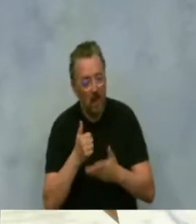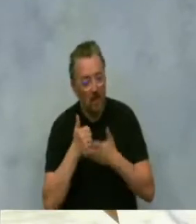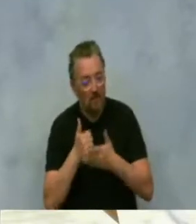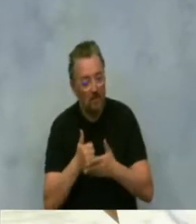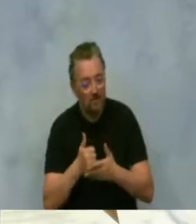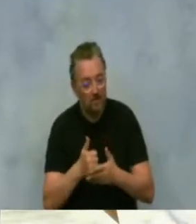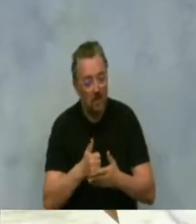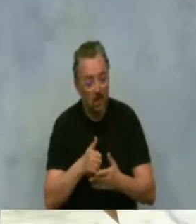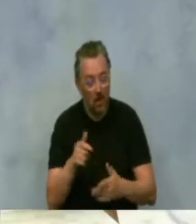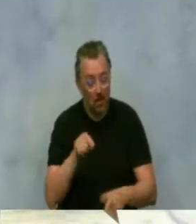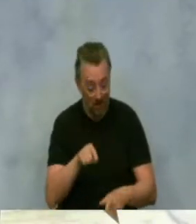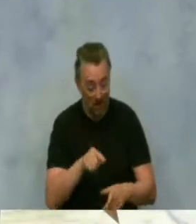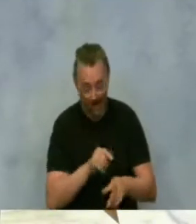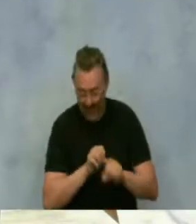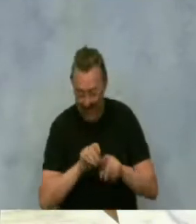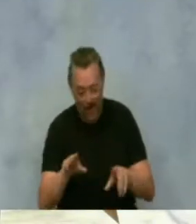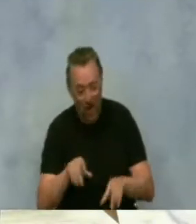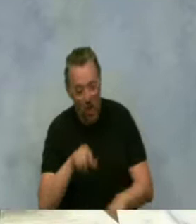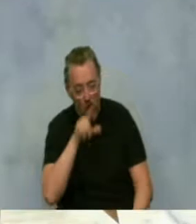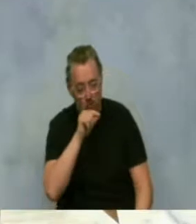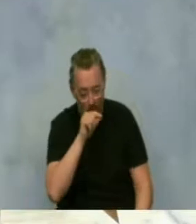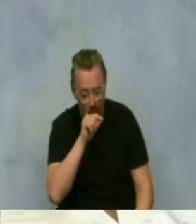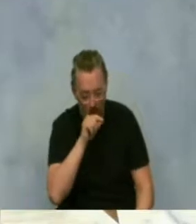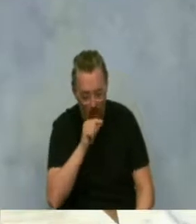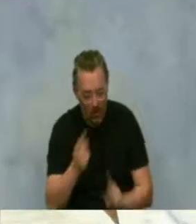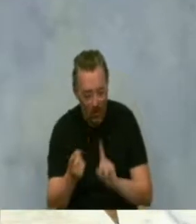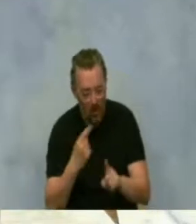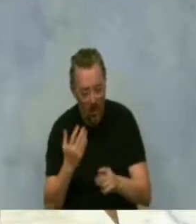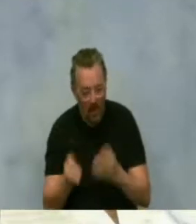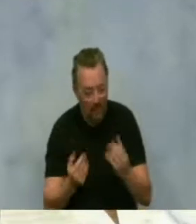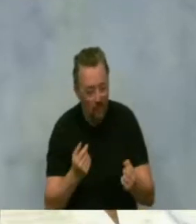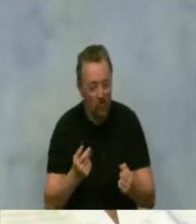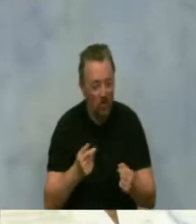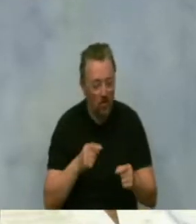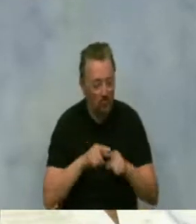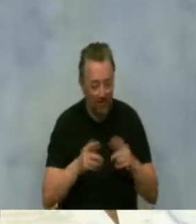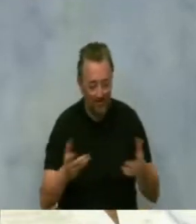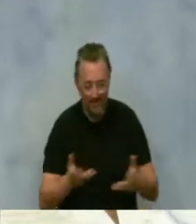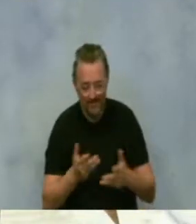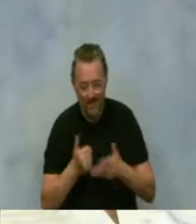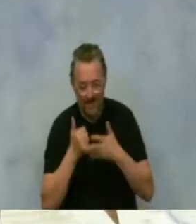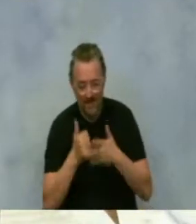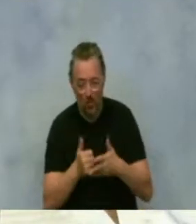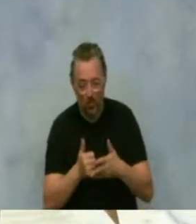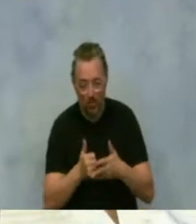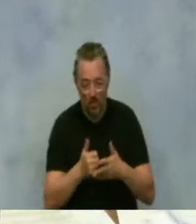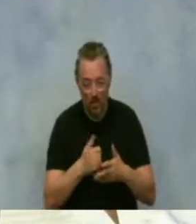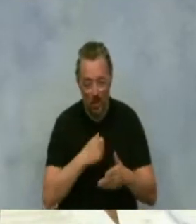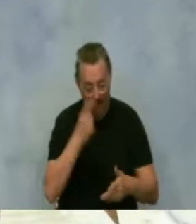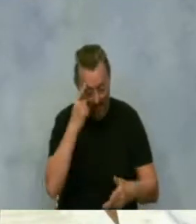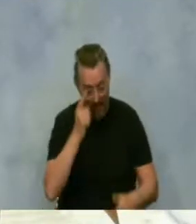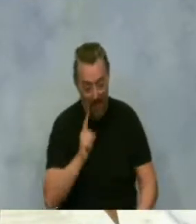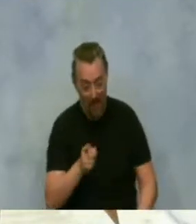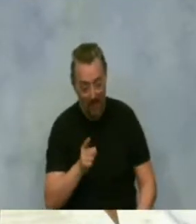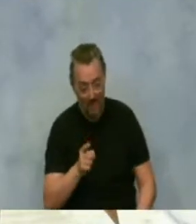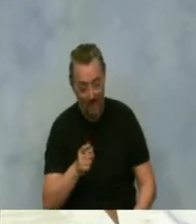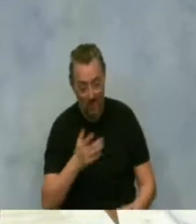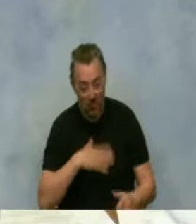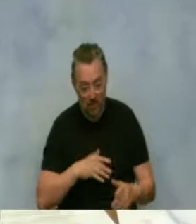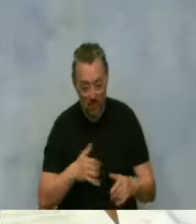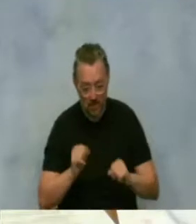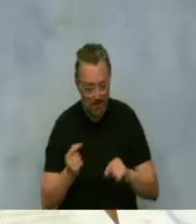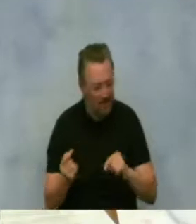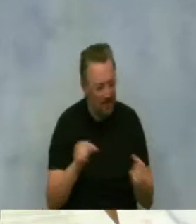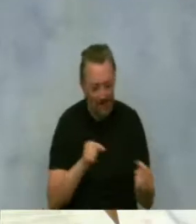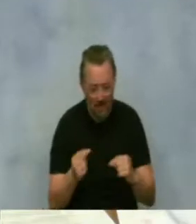the council, just try to get you engaged, but other support organisations that are there for it. So I do think that's the type of debate we want to get, and what